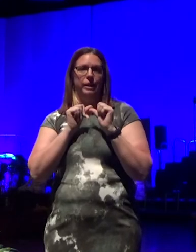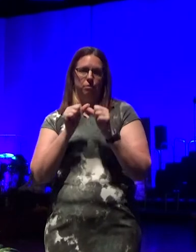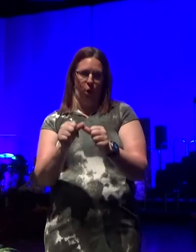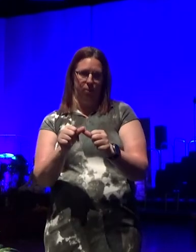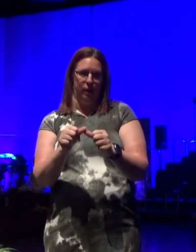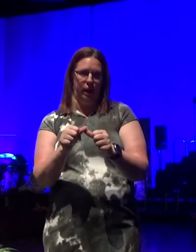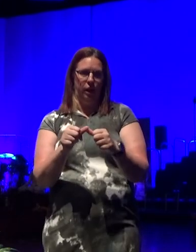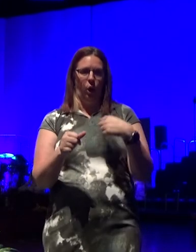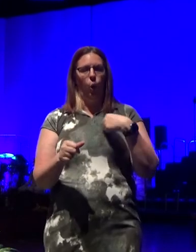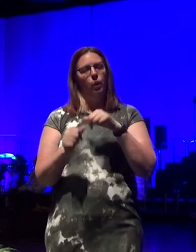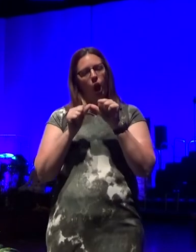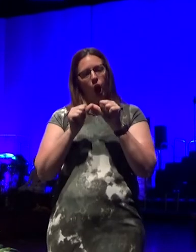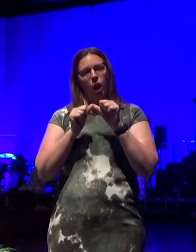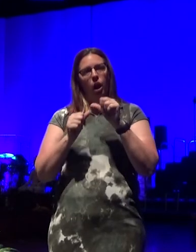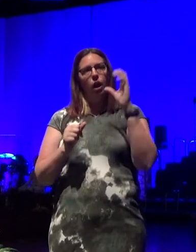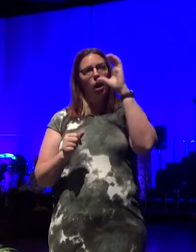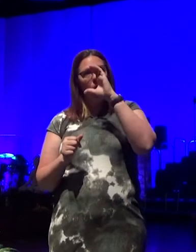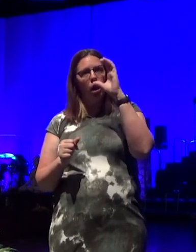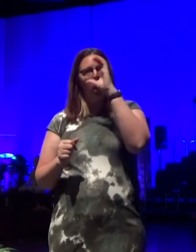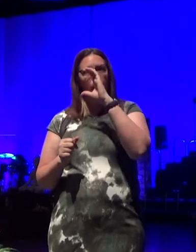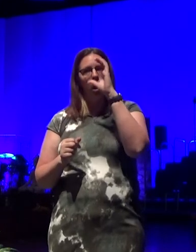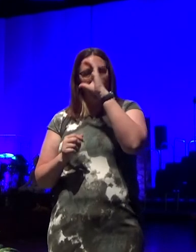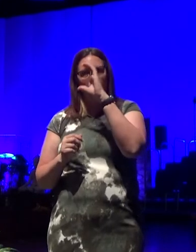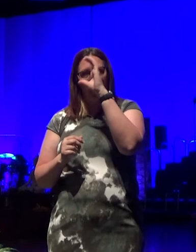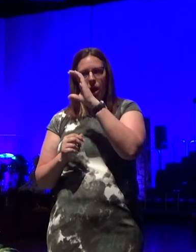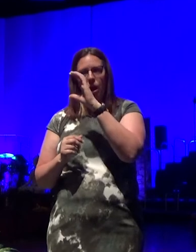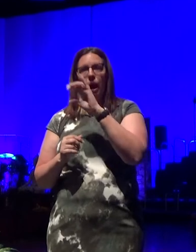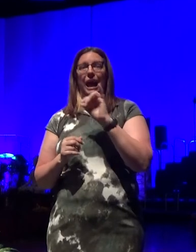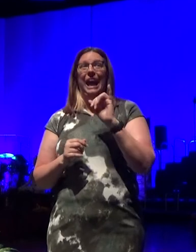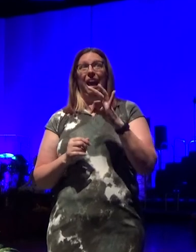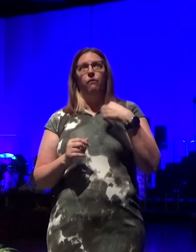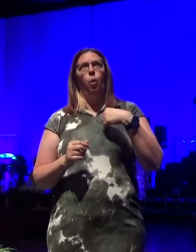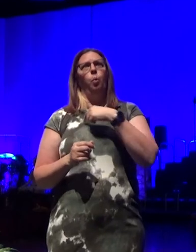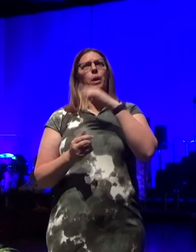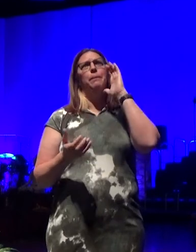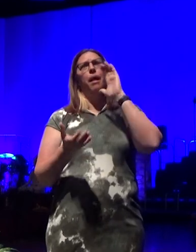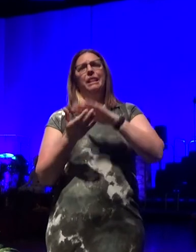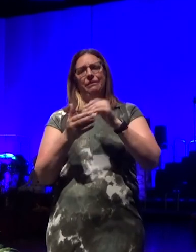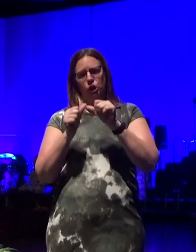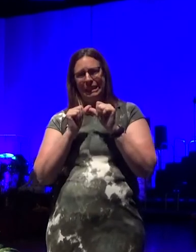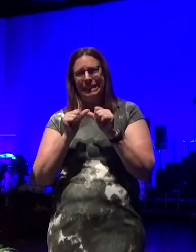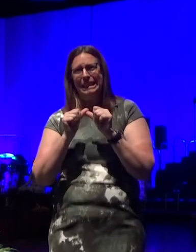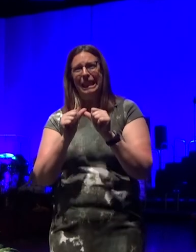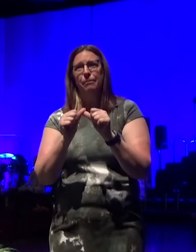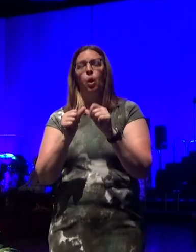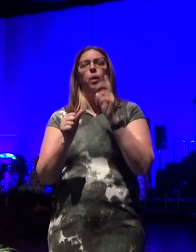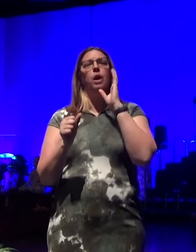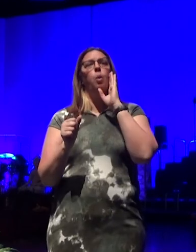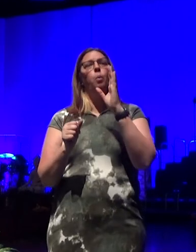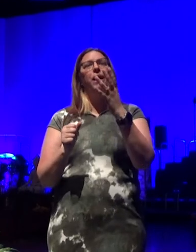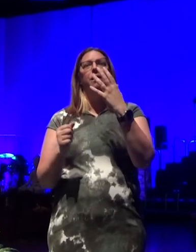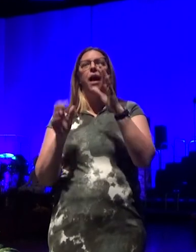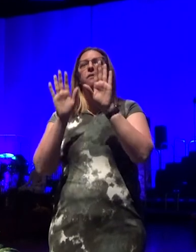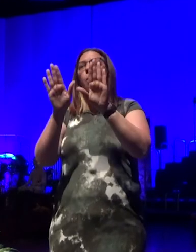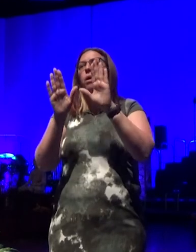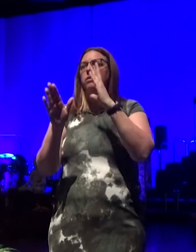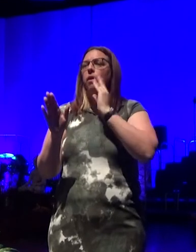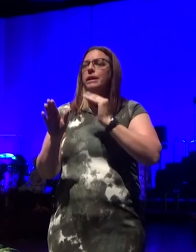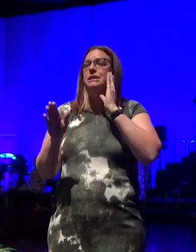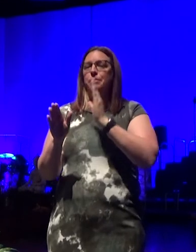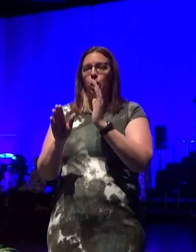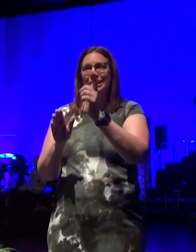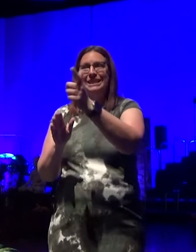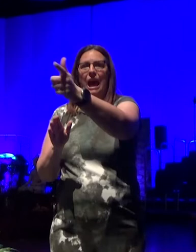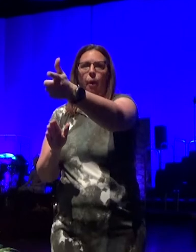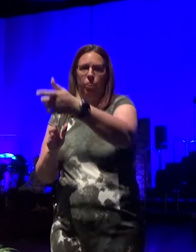about reality to readily believe that if we could push farther into it, there would be wonderful experiences to enjoy.